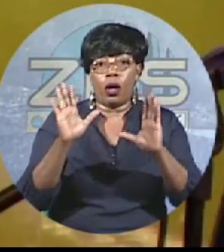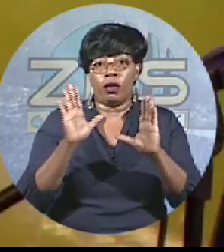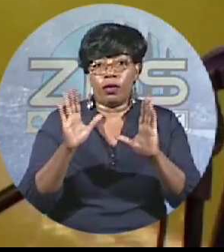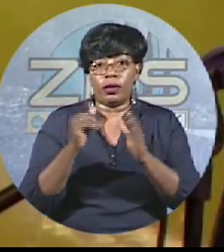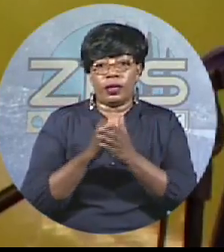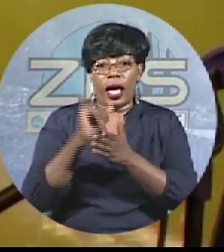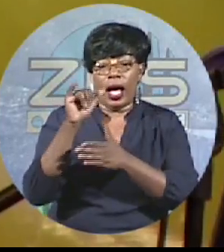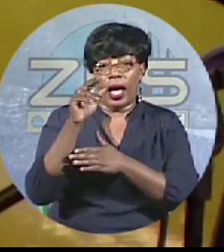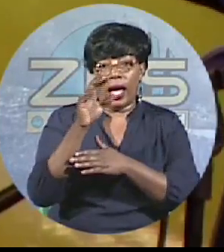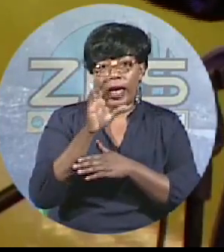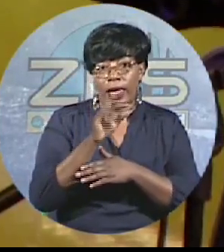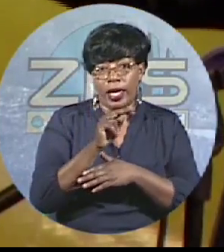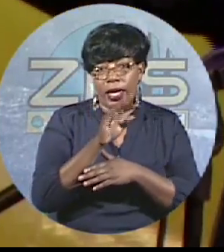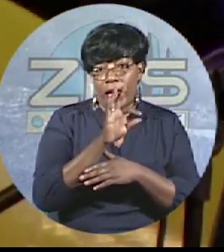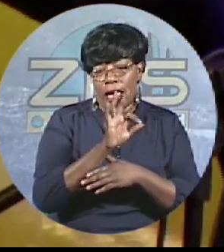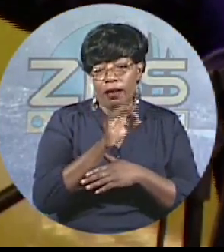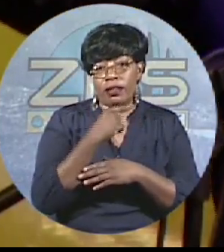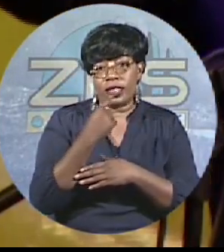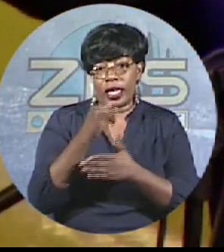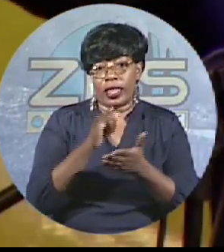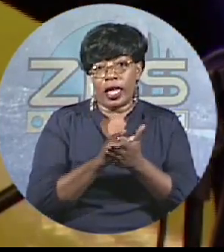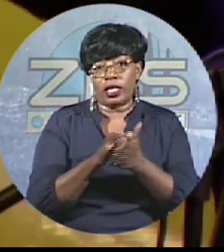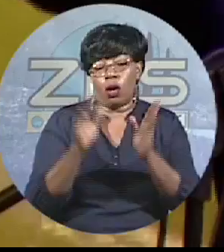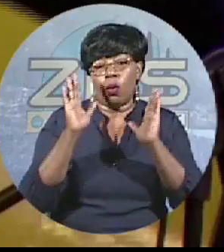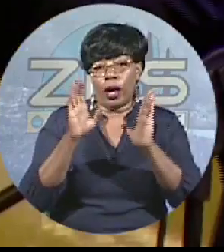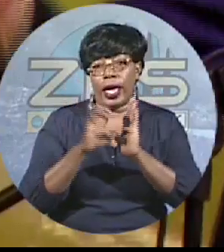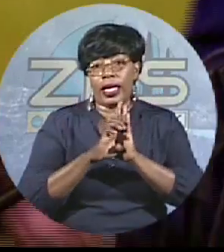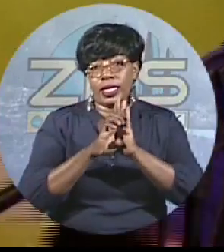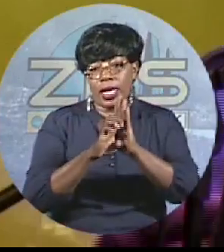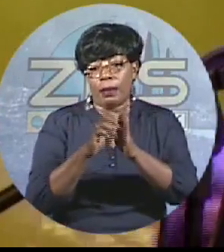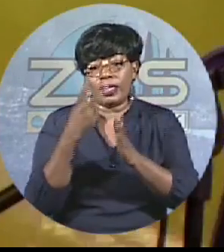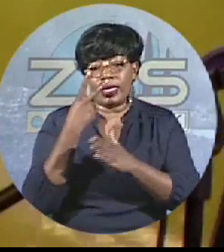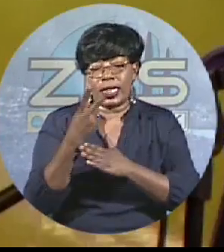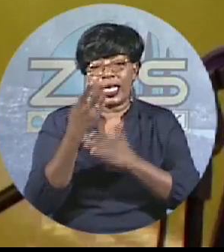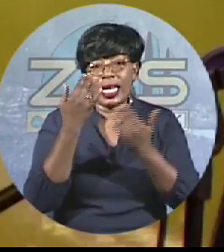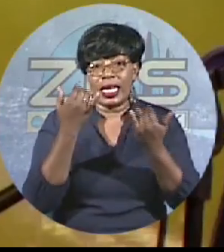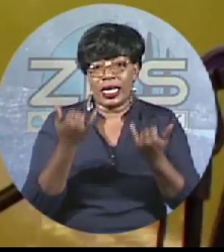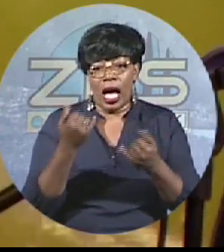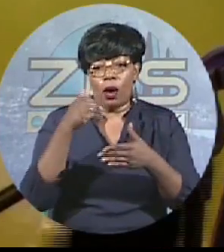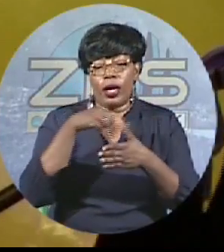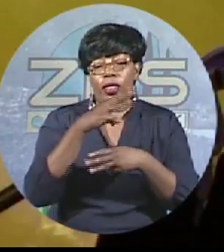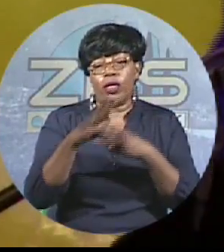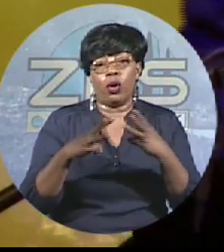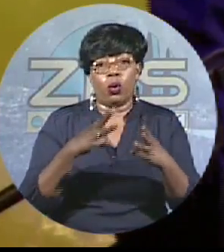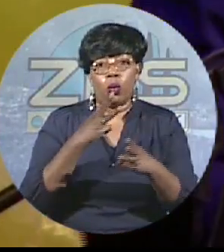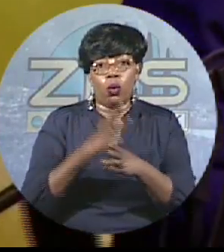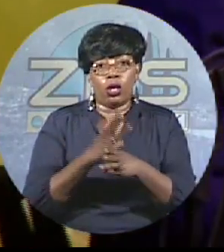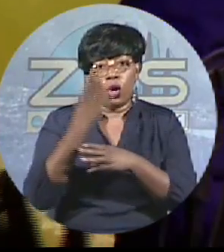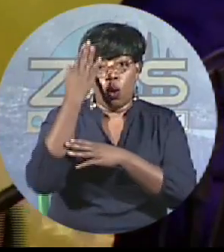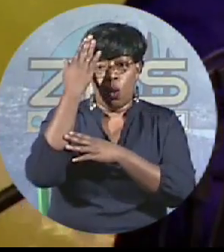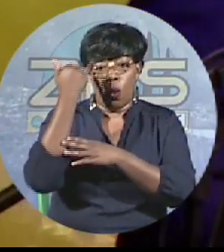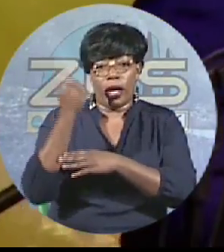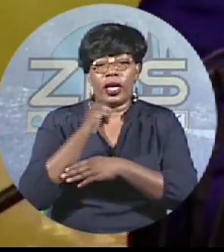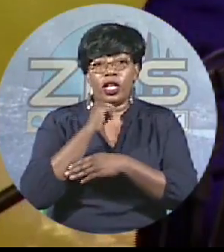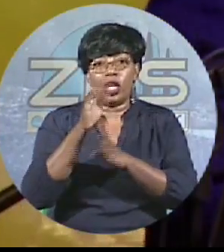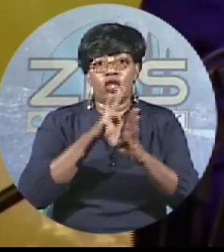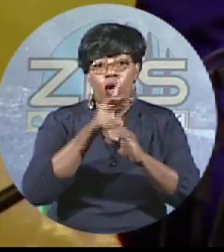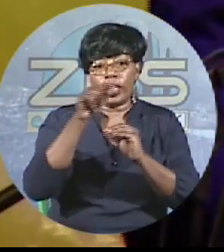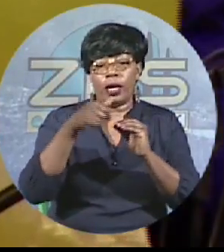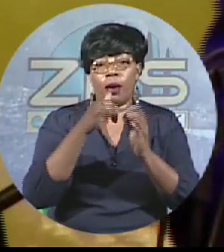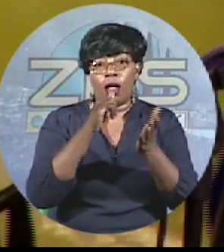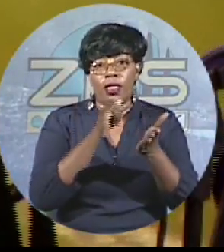IMF says it is the greatest model seen now in the entire world. Why aren't they talking about